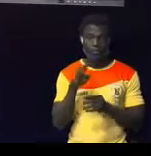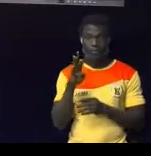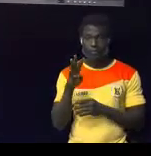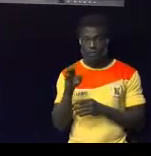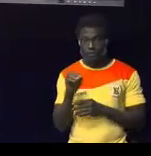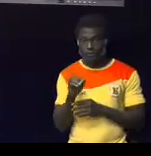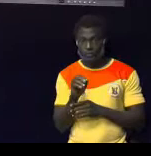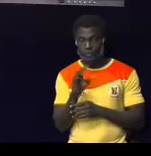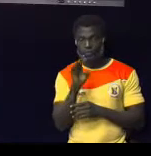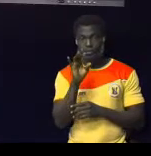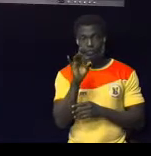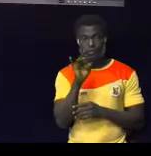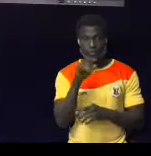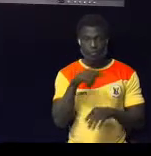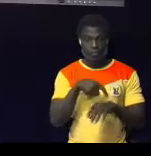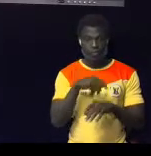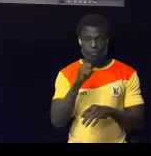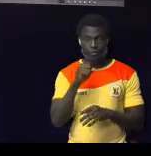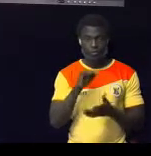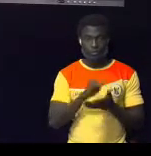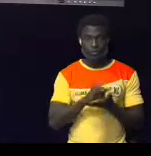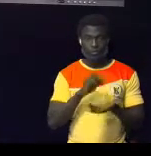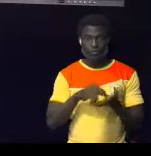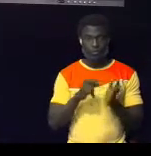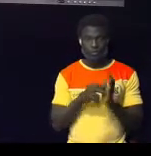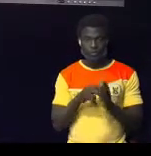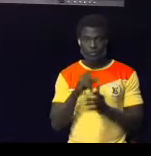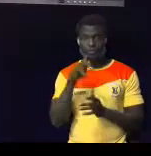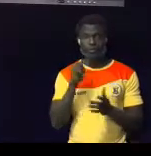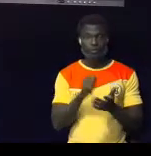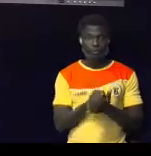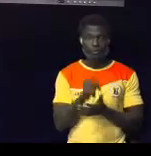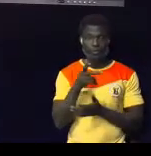40. 8 times. And so that means that